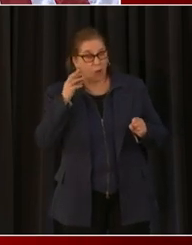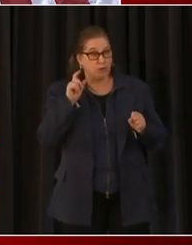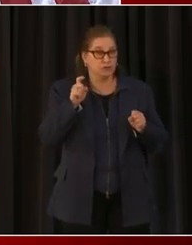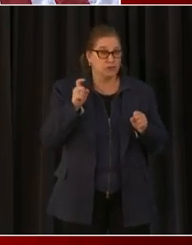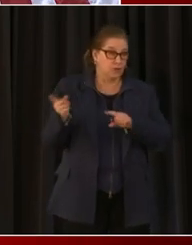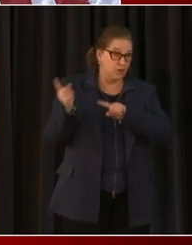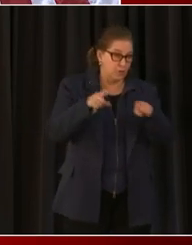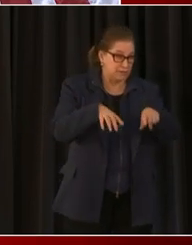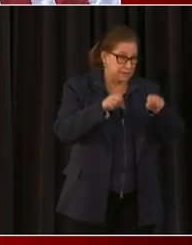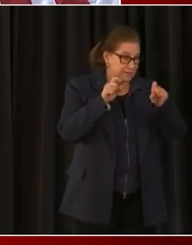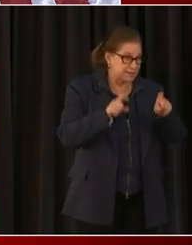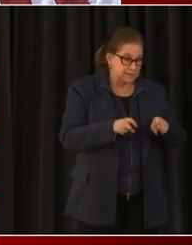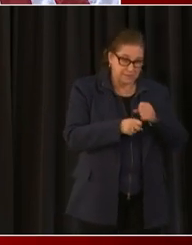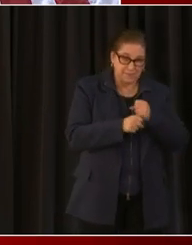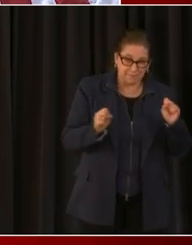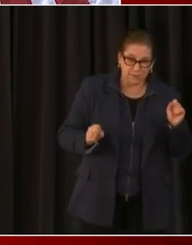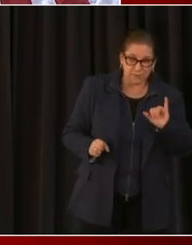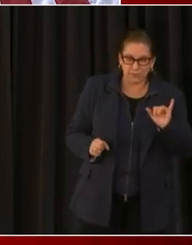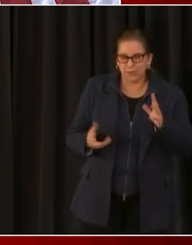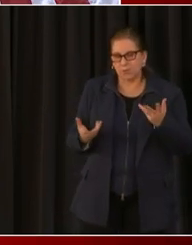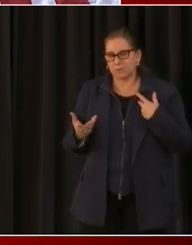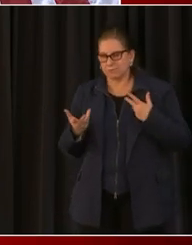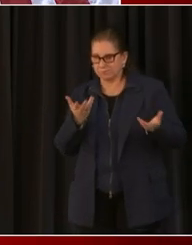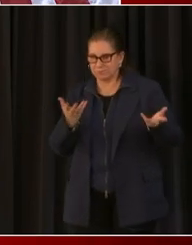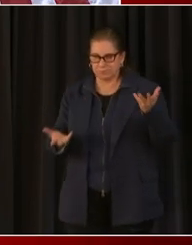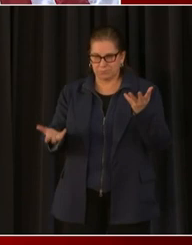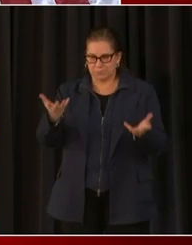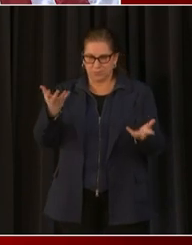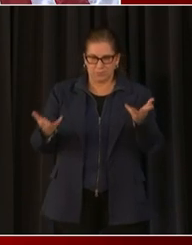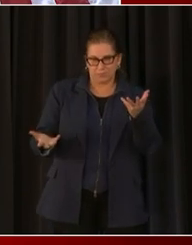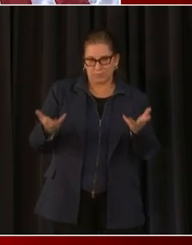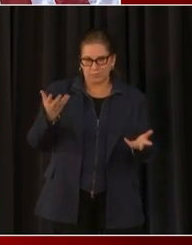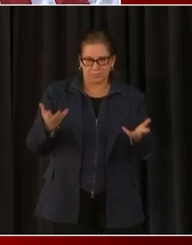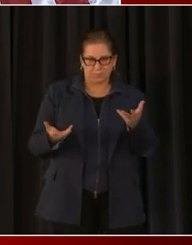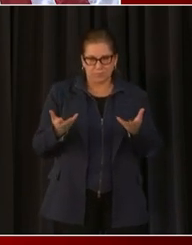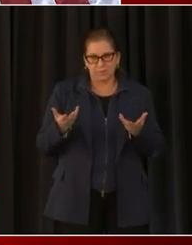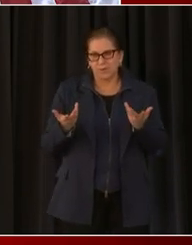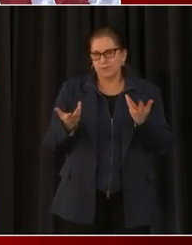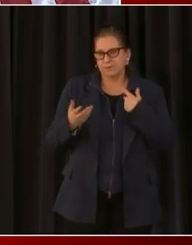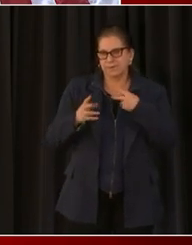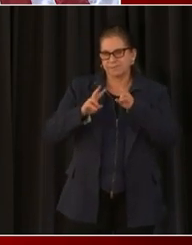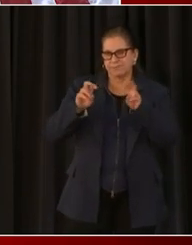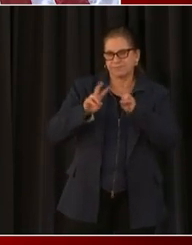assisting residents, make sure that they weren't out in those extreme conditions.